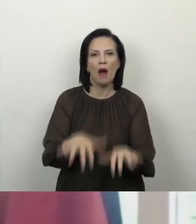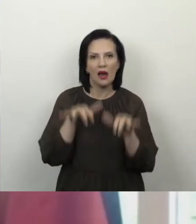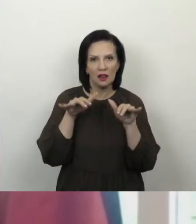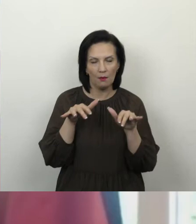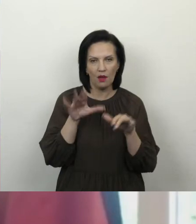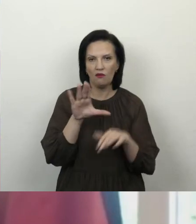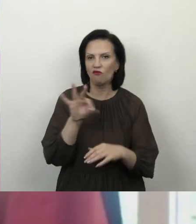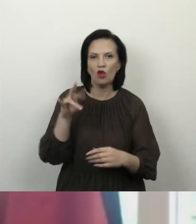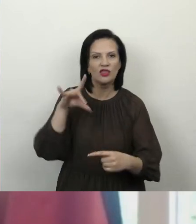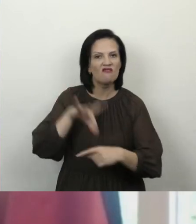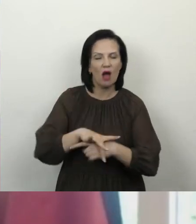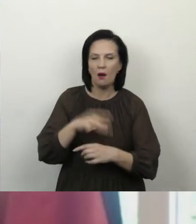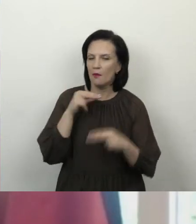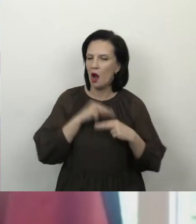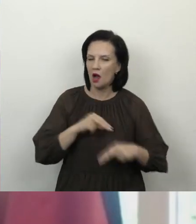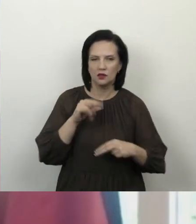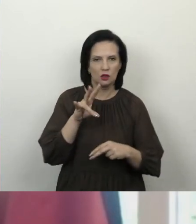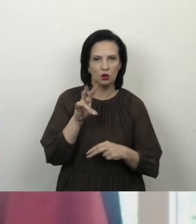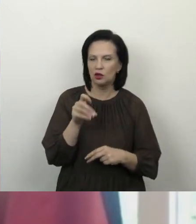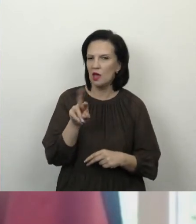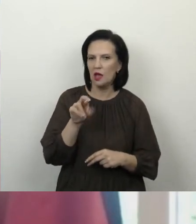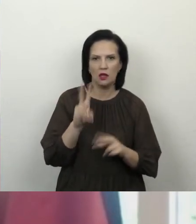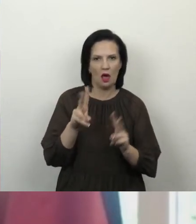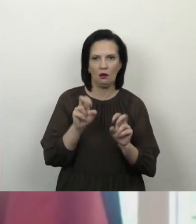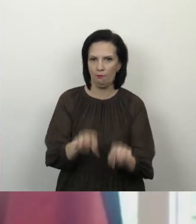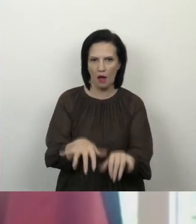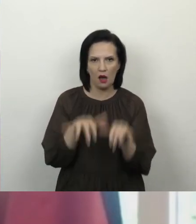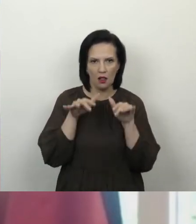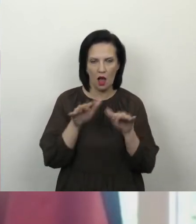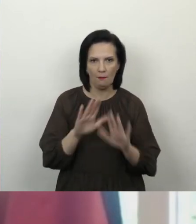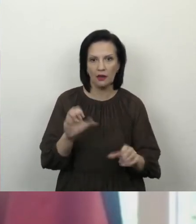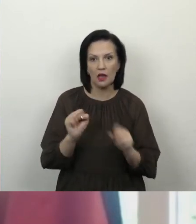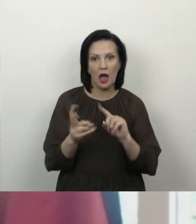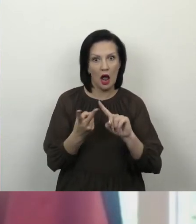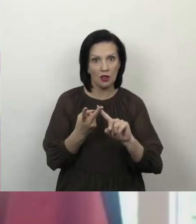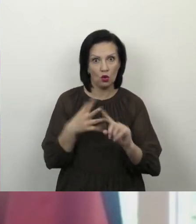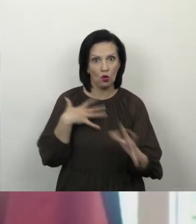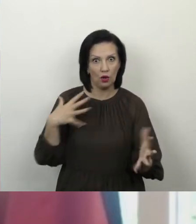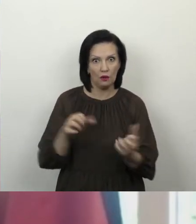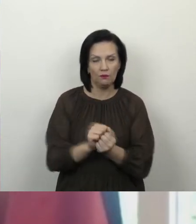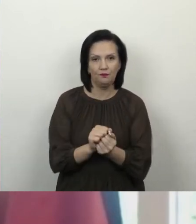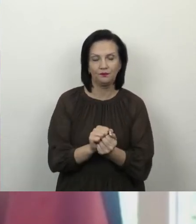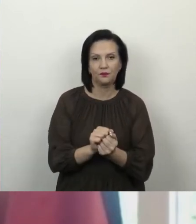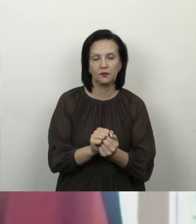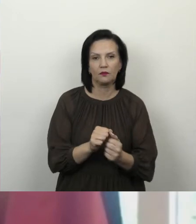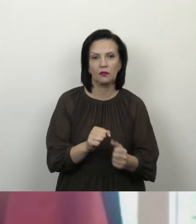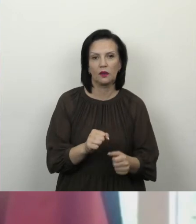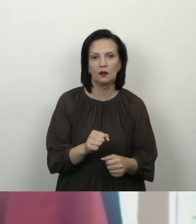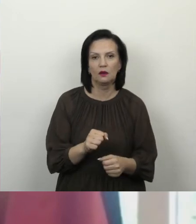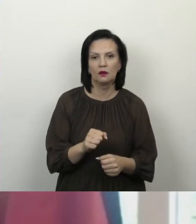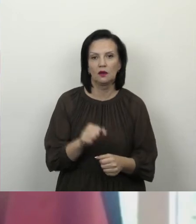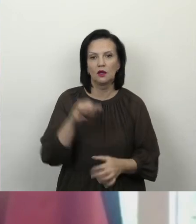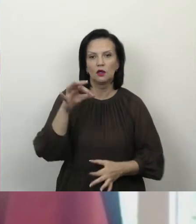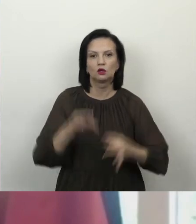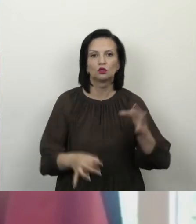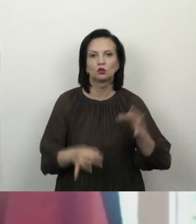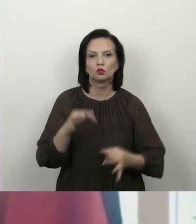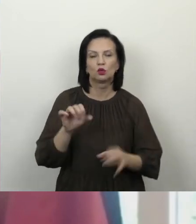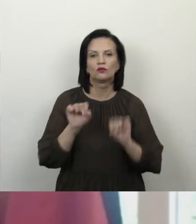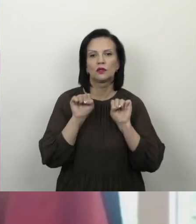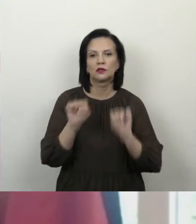parliaments. And the second principle, the judicial protection is essentially